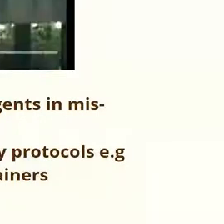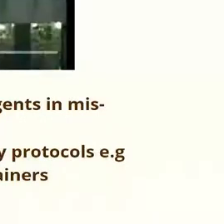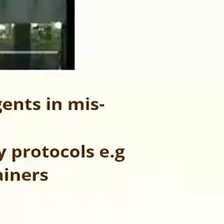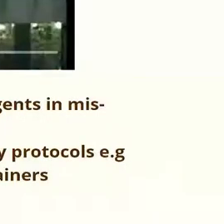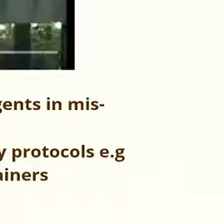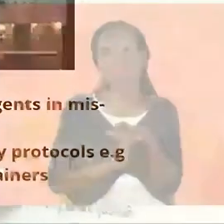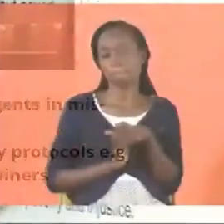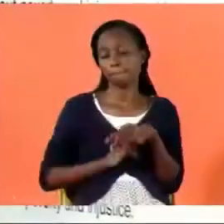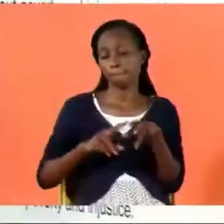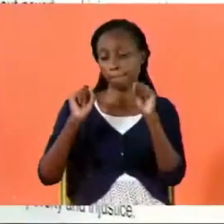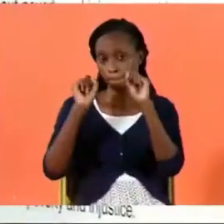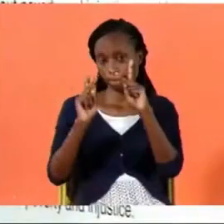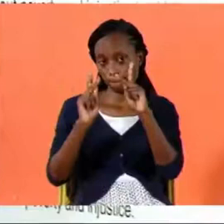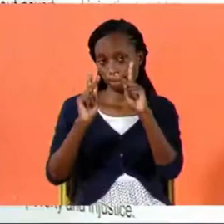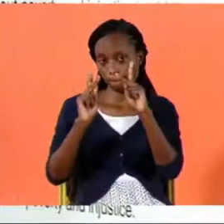Yeah.